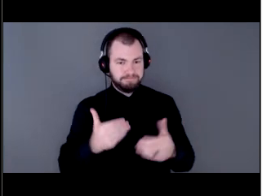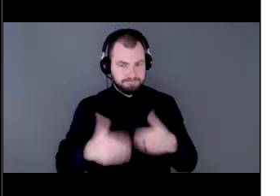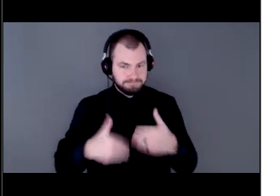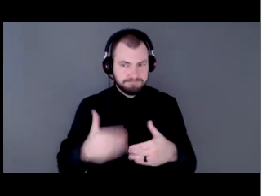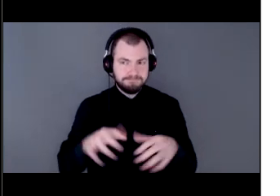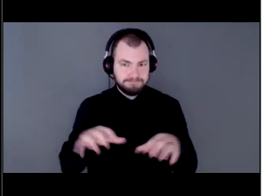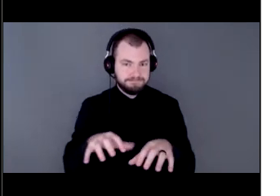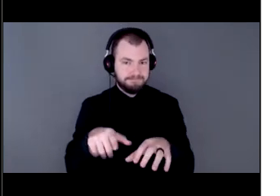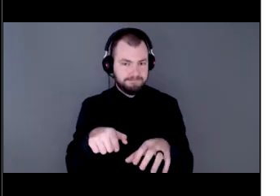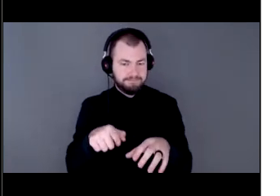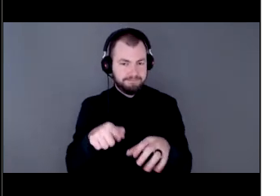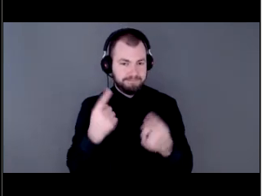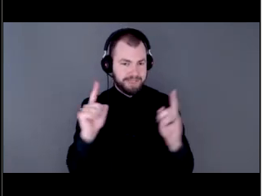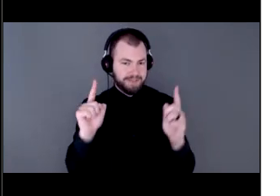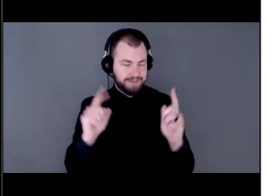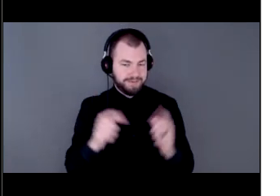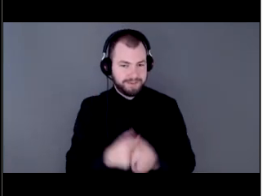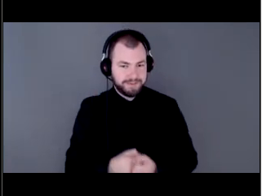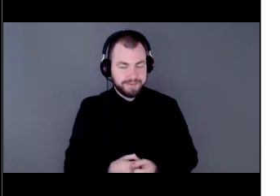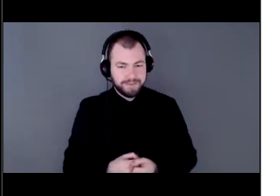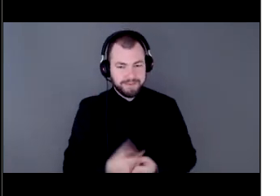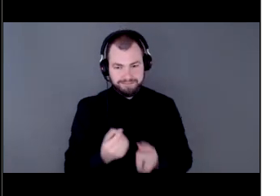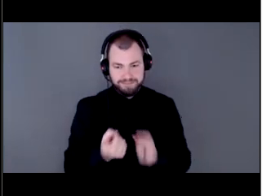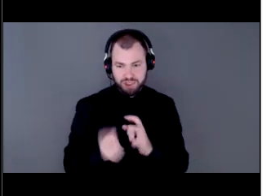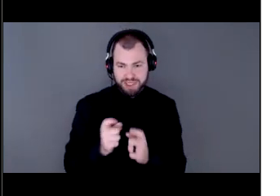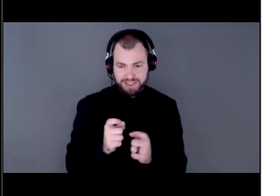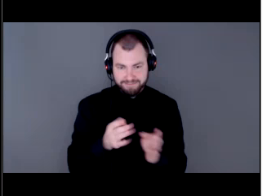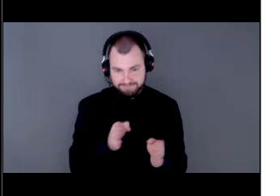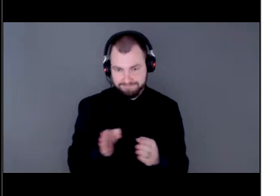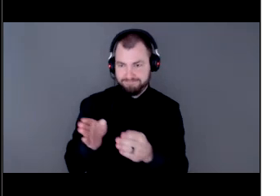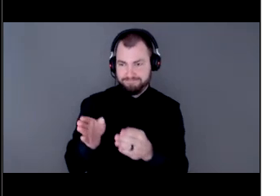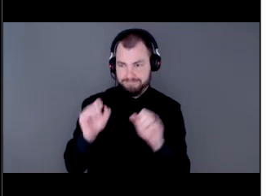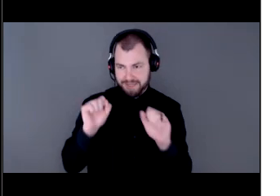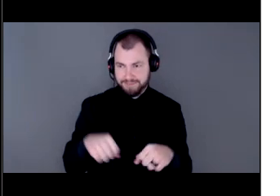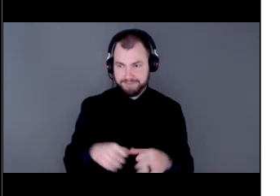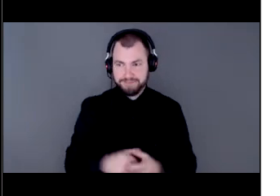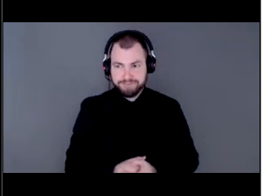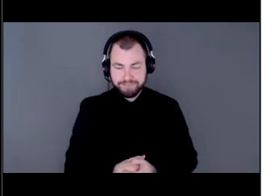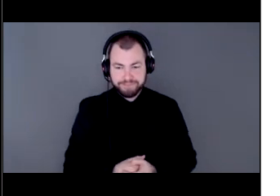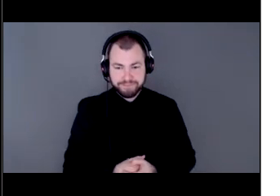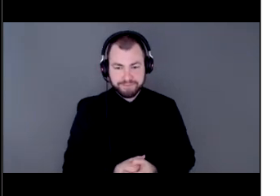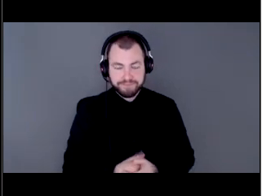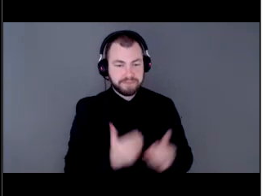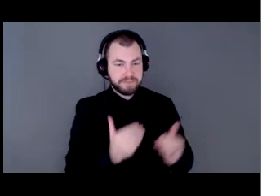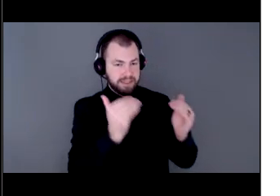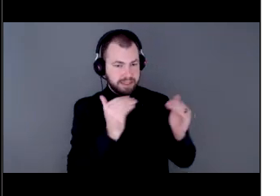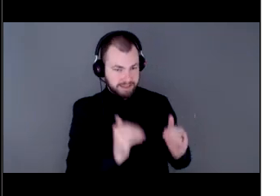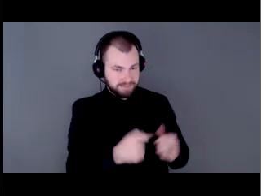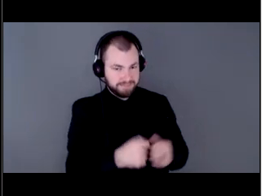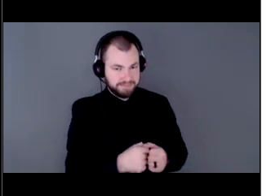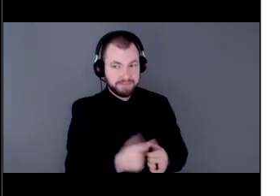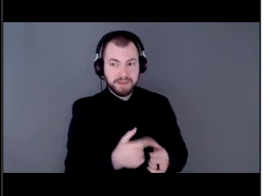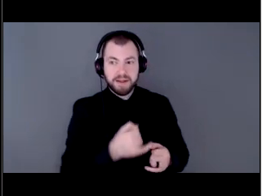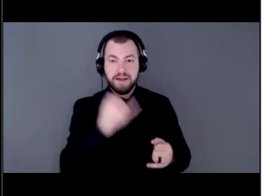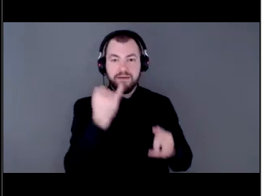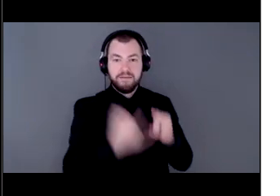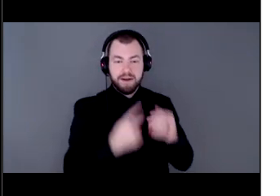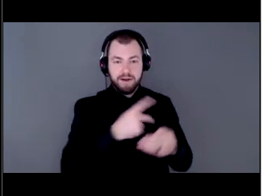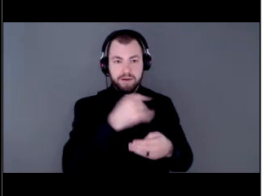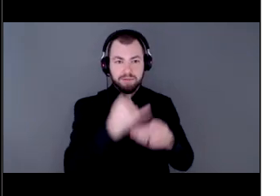and make some changes. Next slide, please. And then our final project is getting whole